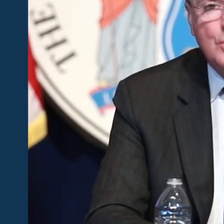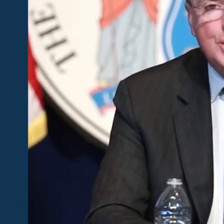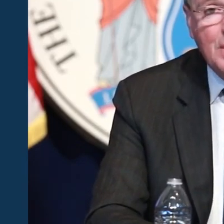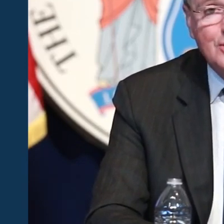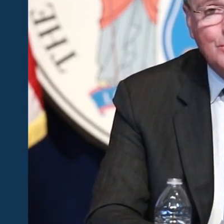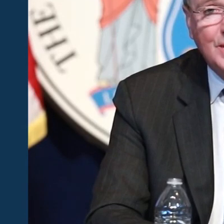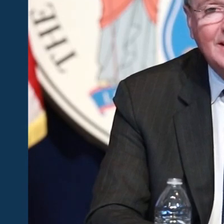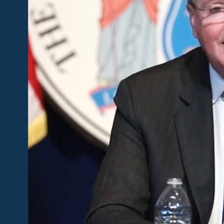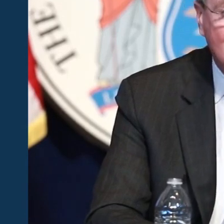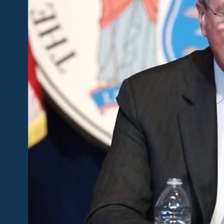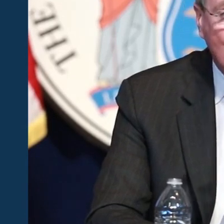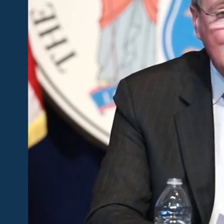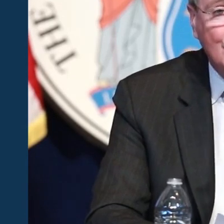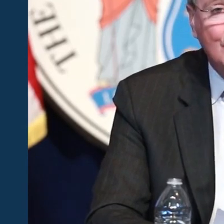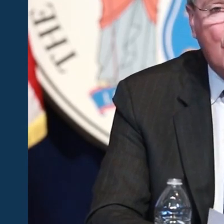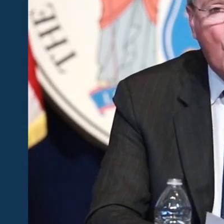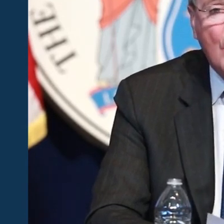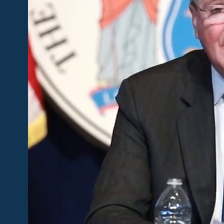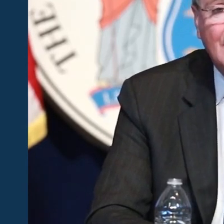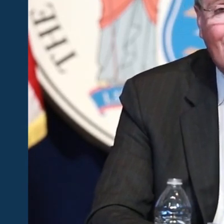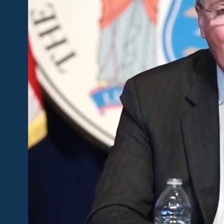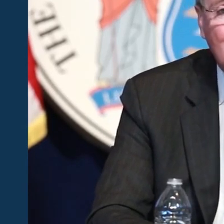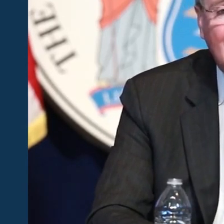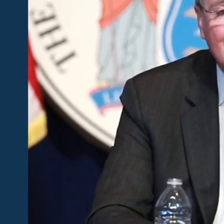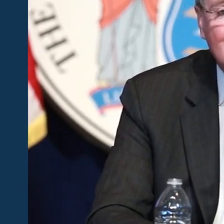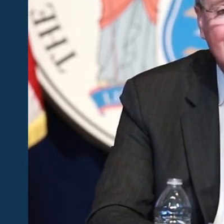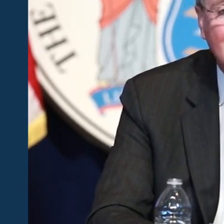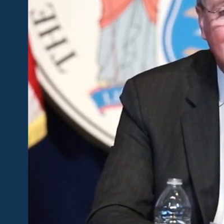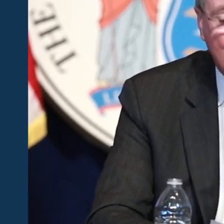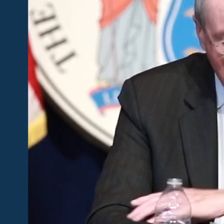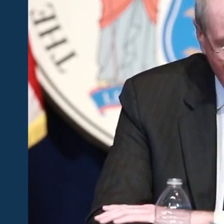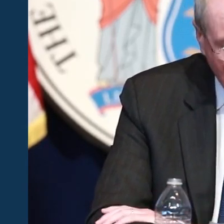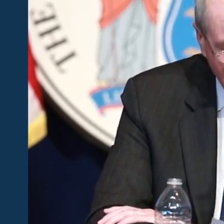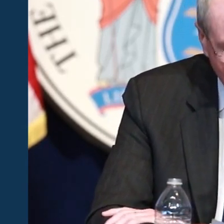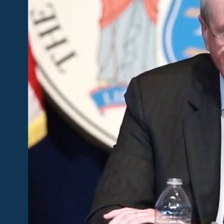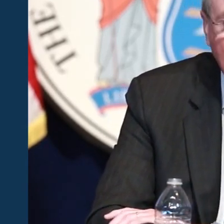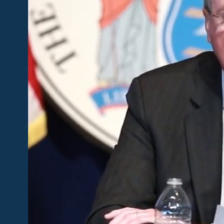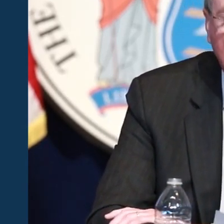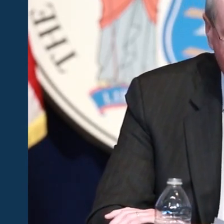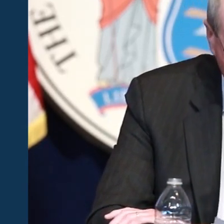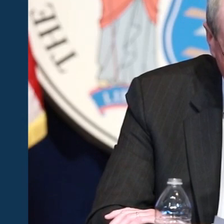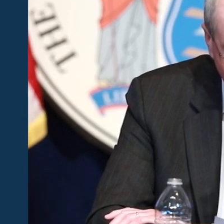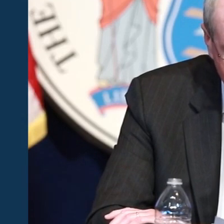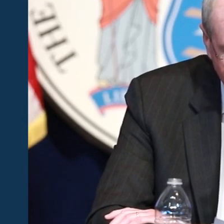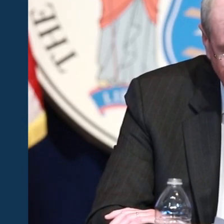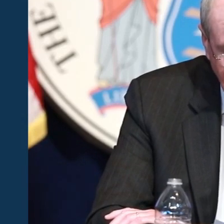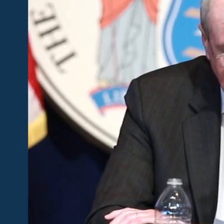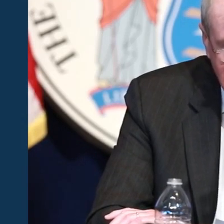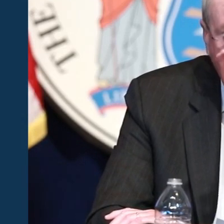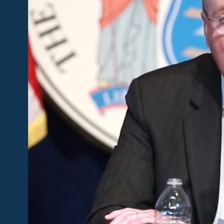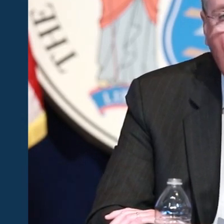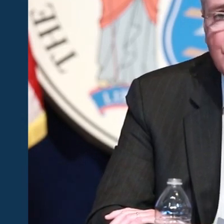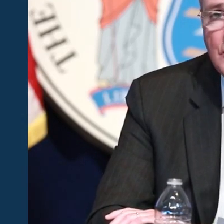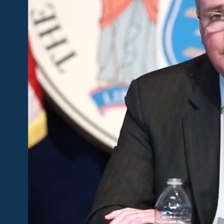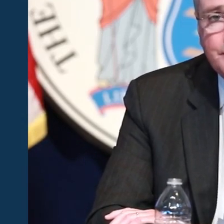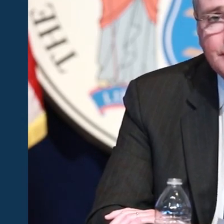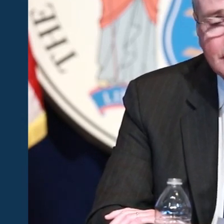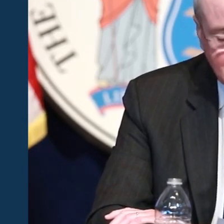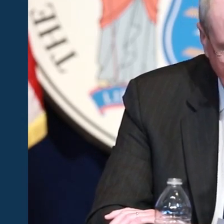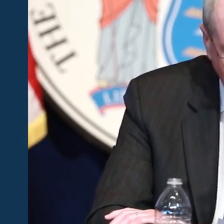let's responsibly, as a region, coordinated, harmonized, reopen our societies and our economies. I'm